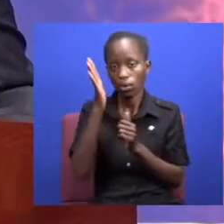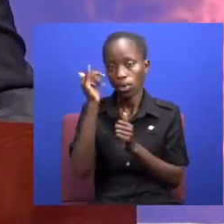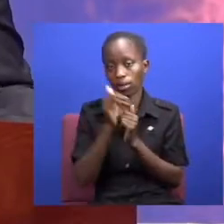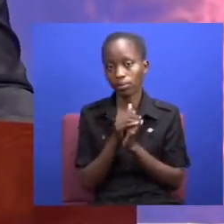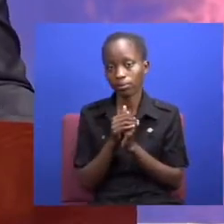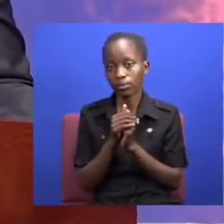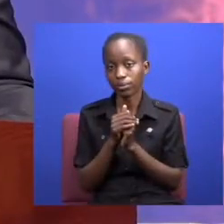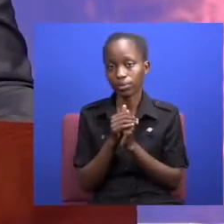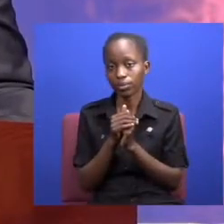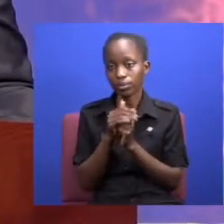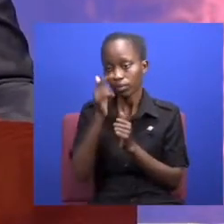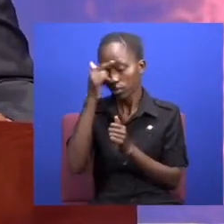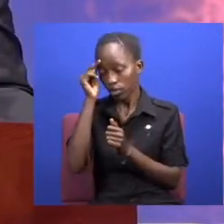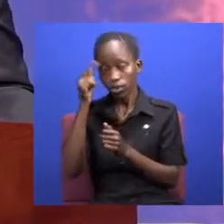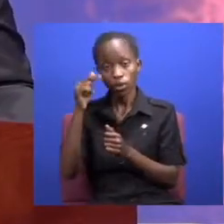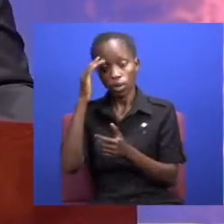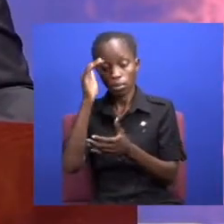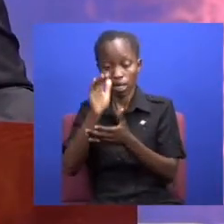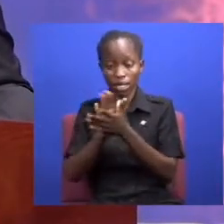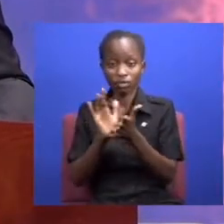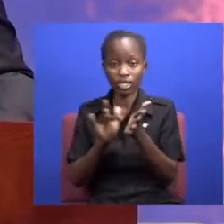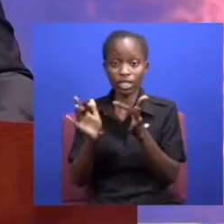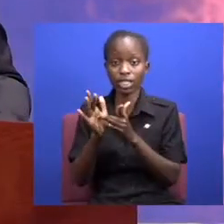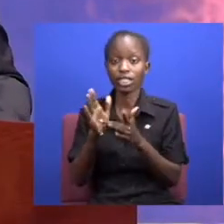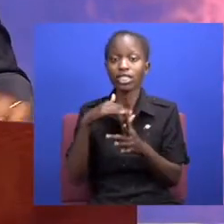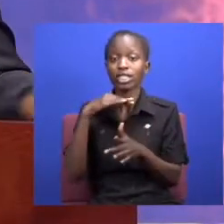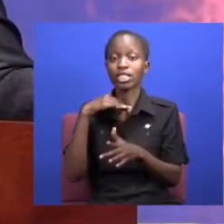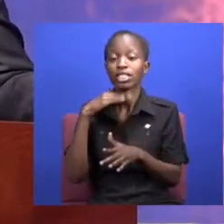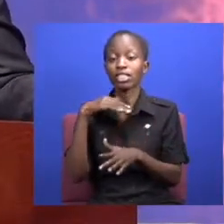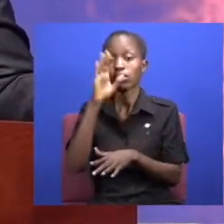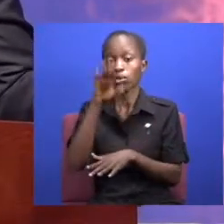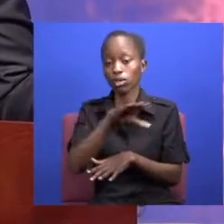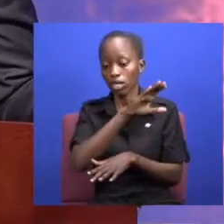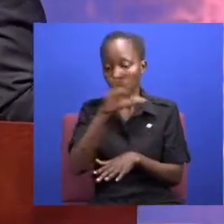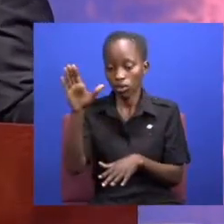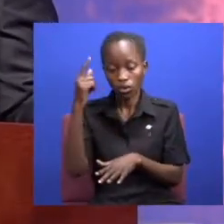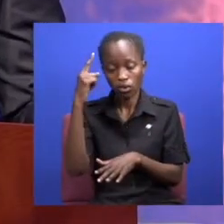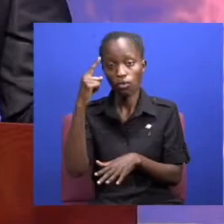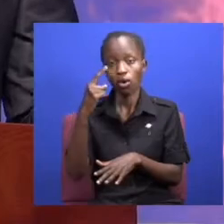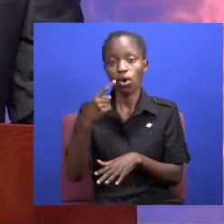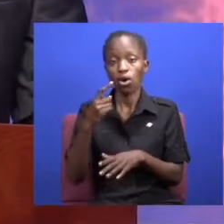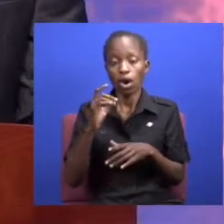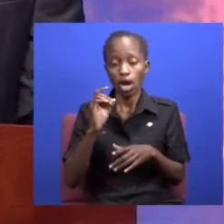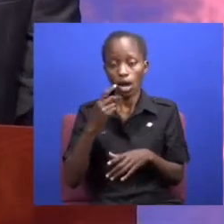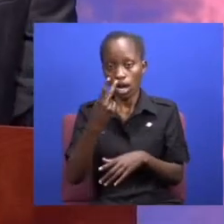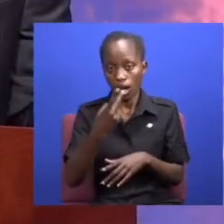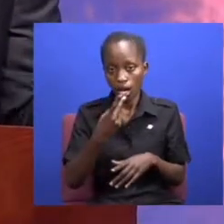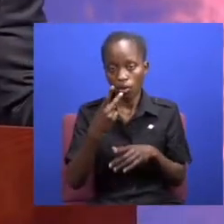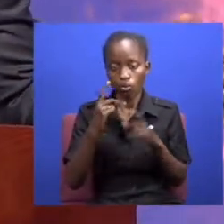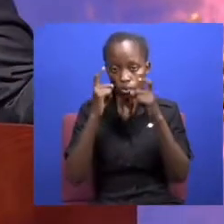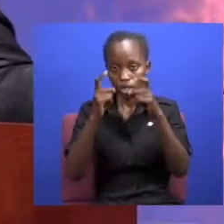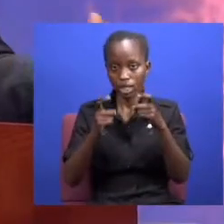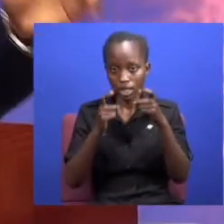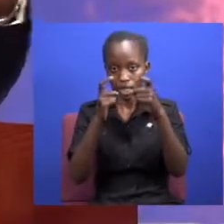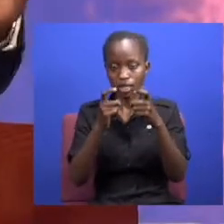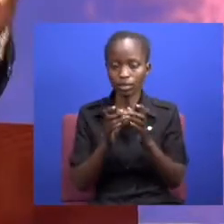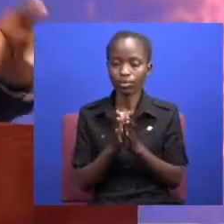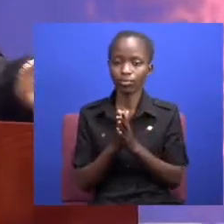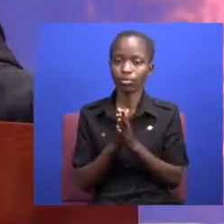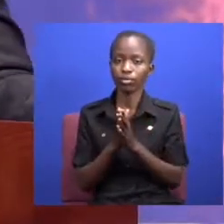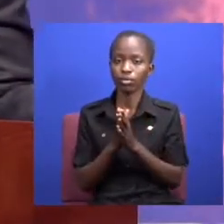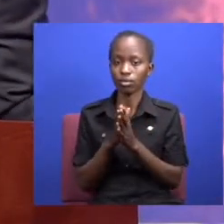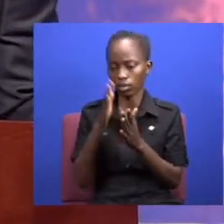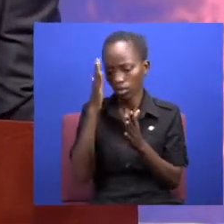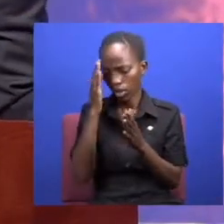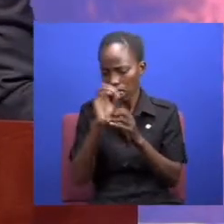because we believe that he died on the cross for my sin and for your sin. You see, none of